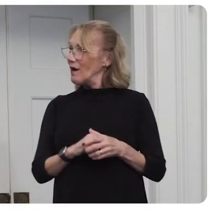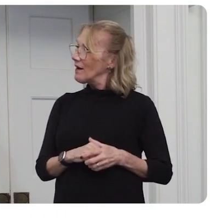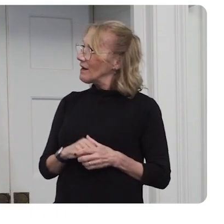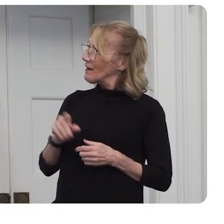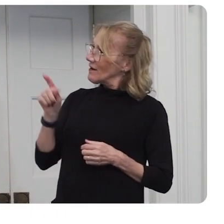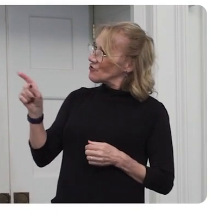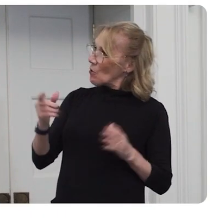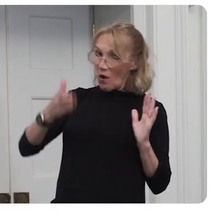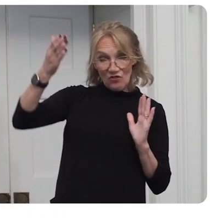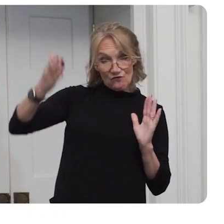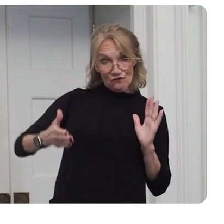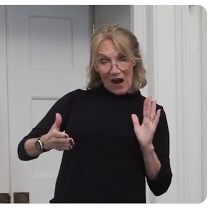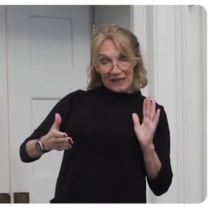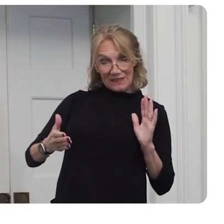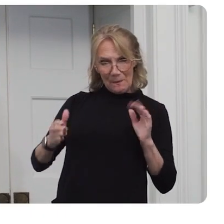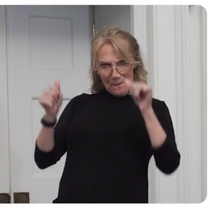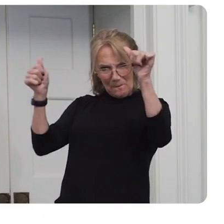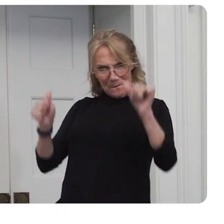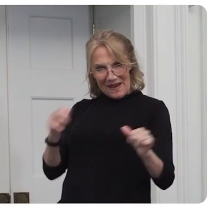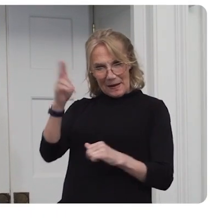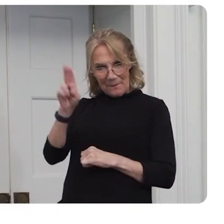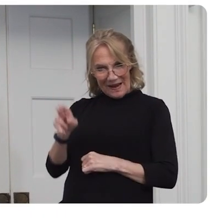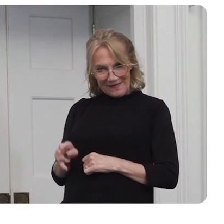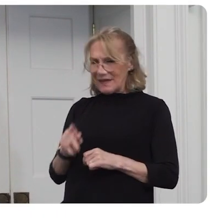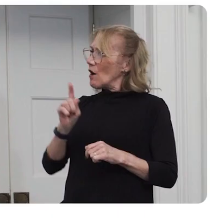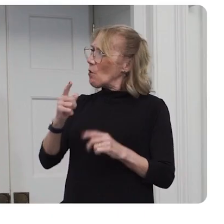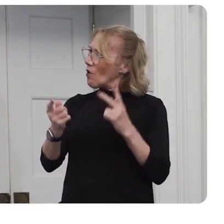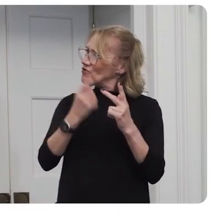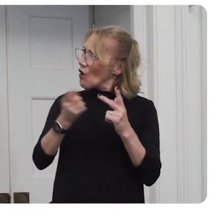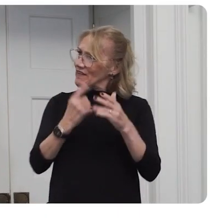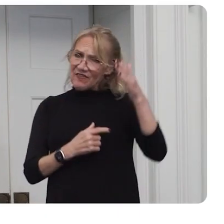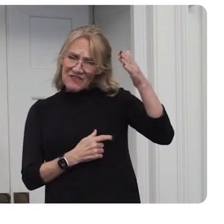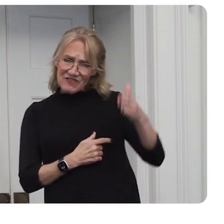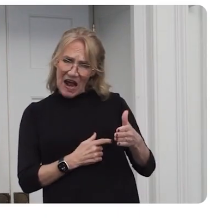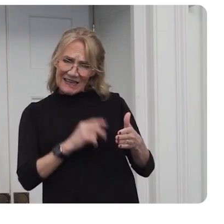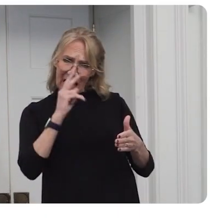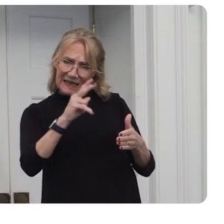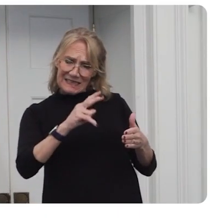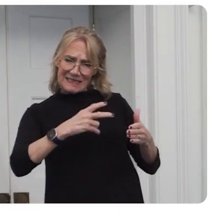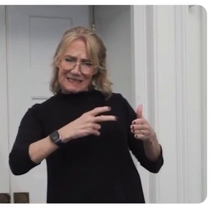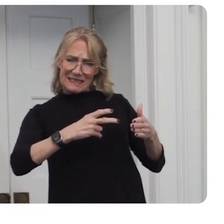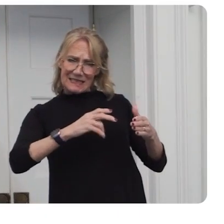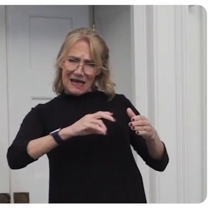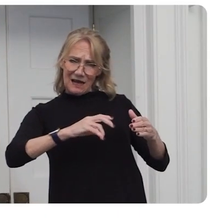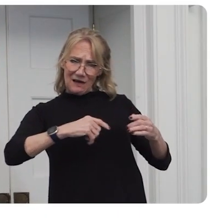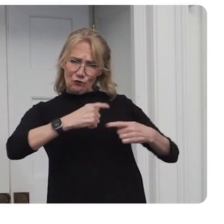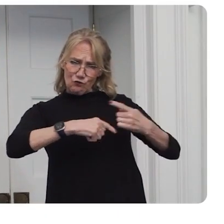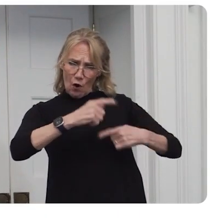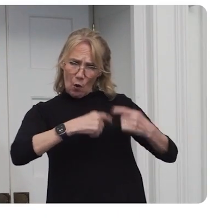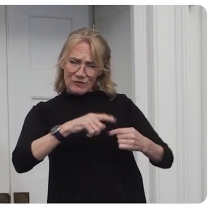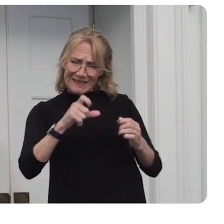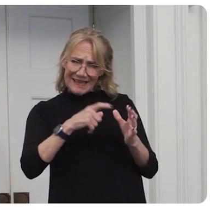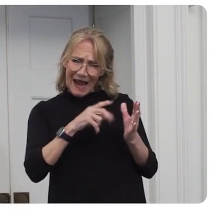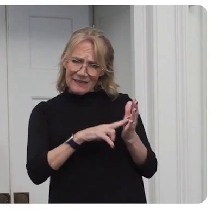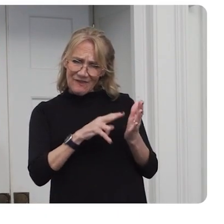side is where you do your big scale painting. Yes. What's on the other side of the door? So you've got, I can see rolls of canvas, and